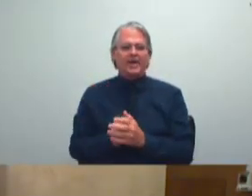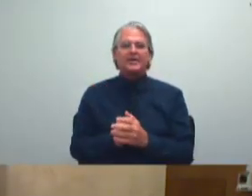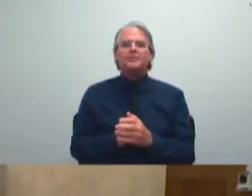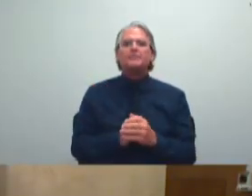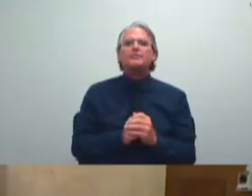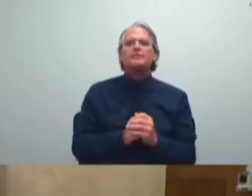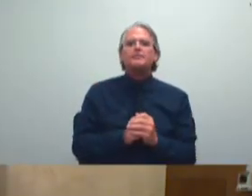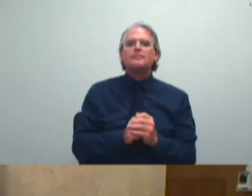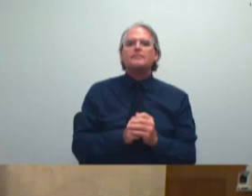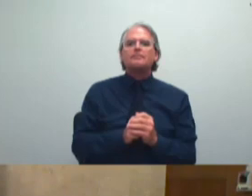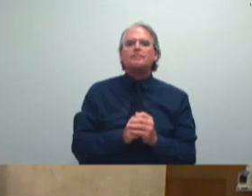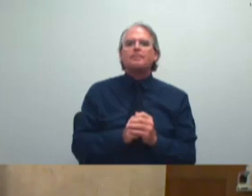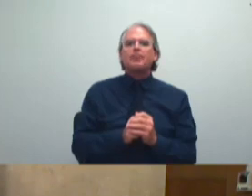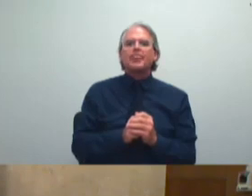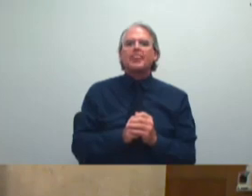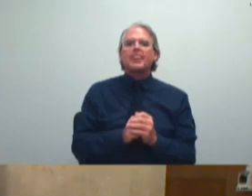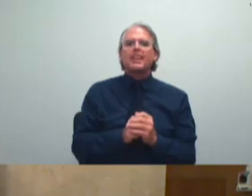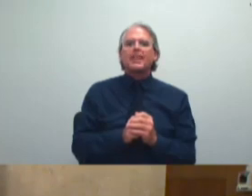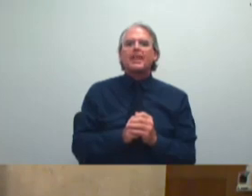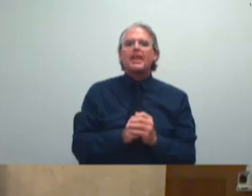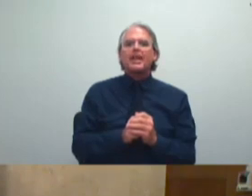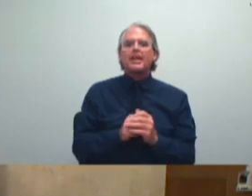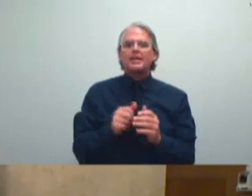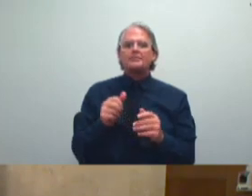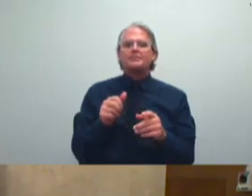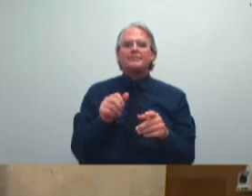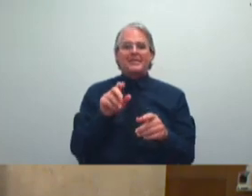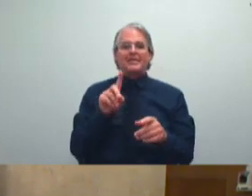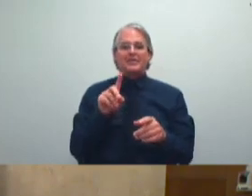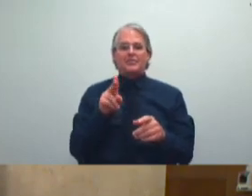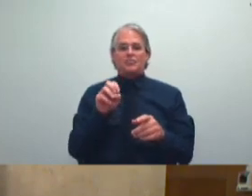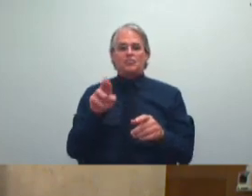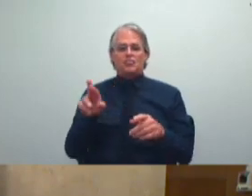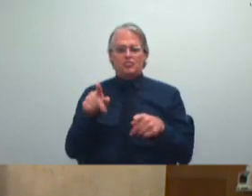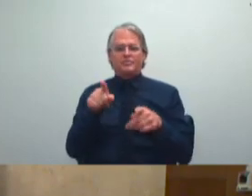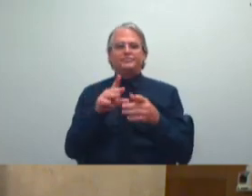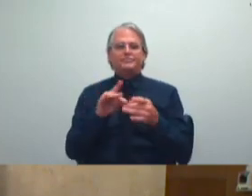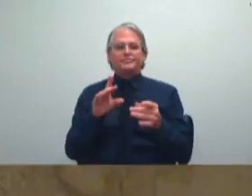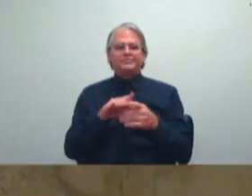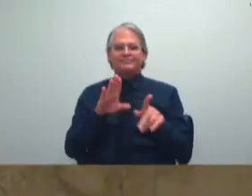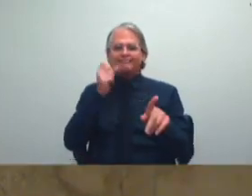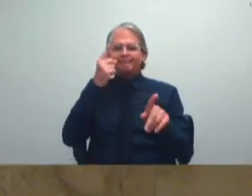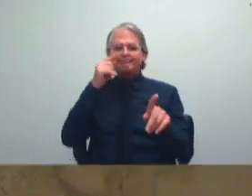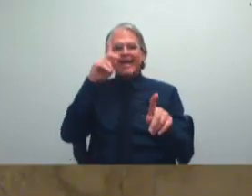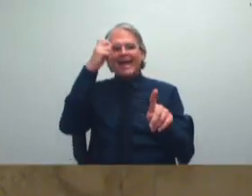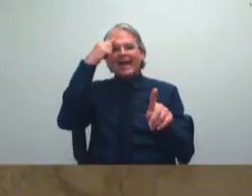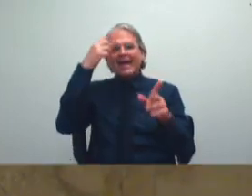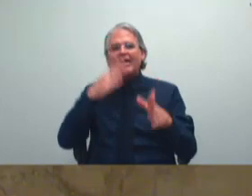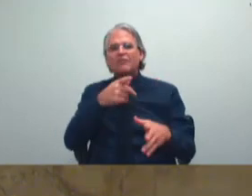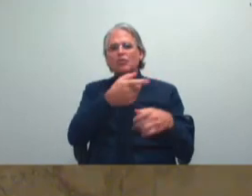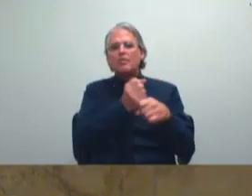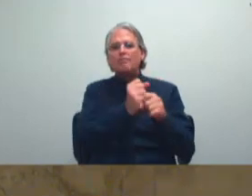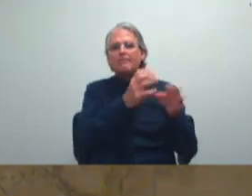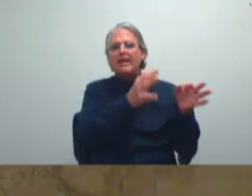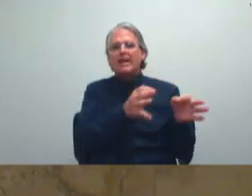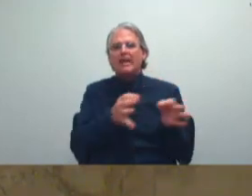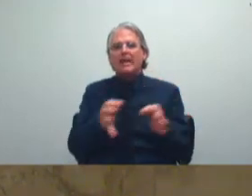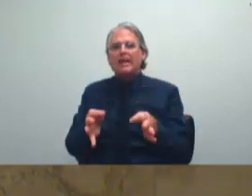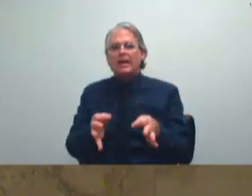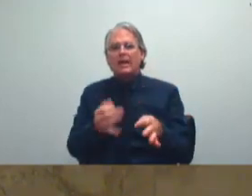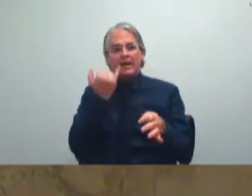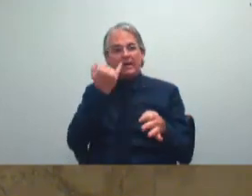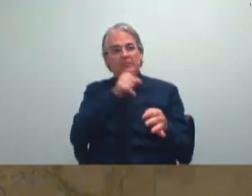those decisions are up to the governor. The governor's emergency directive supersedes our local government